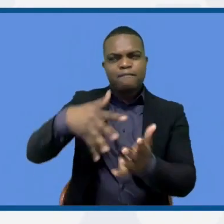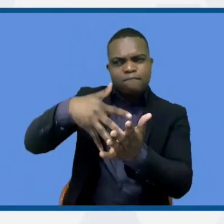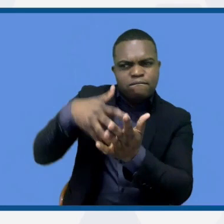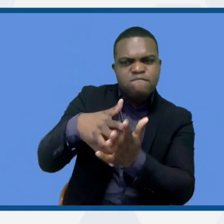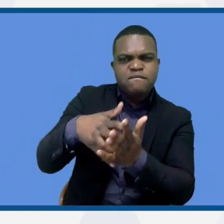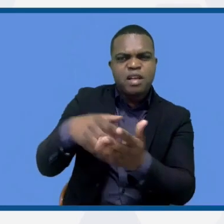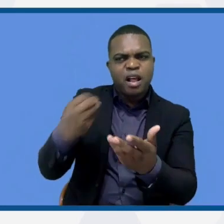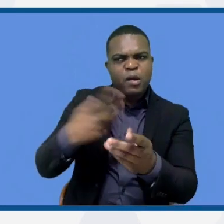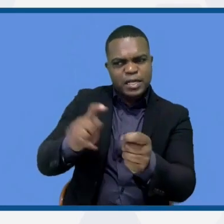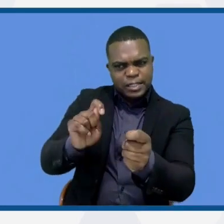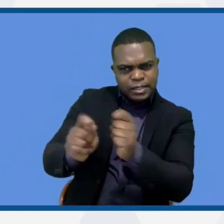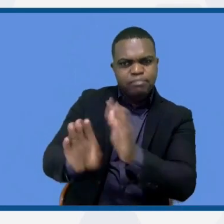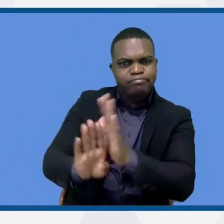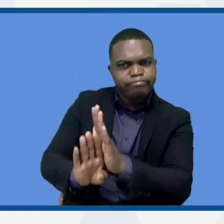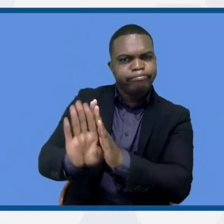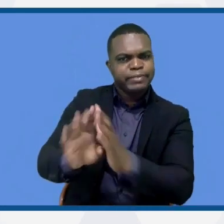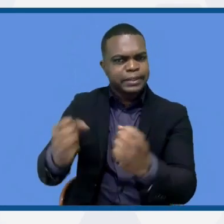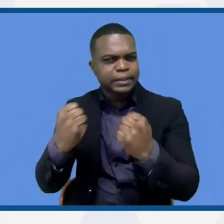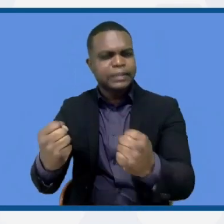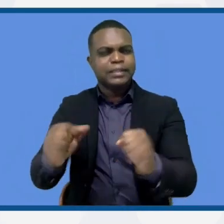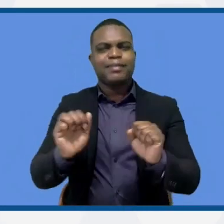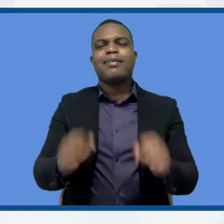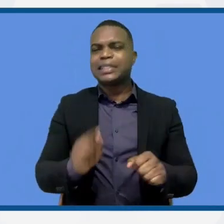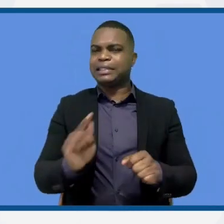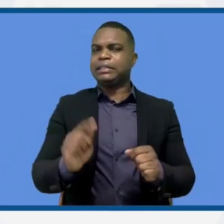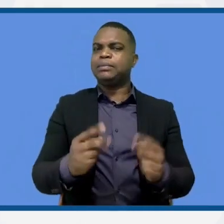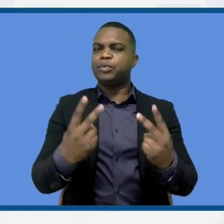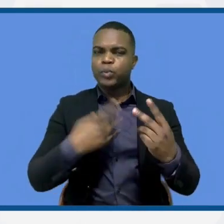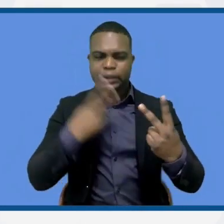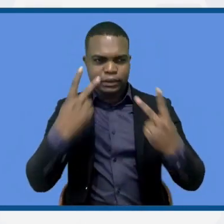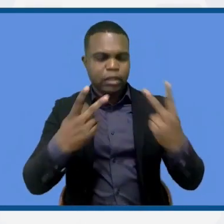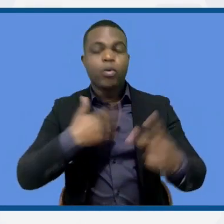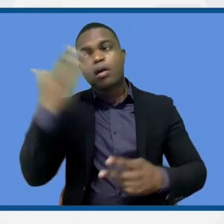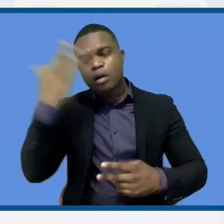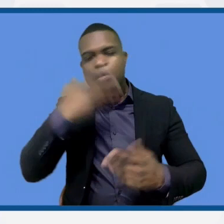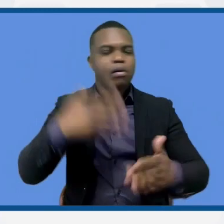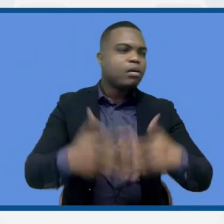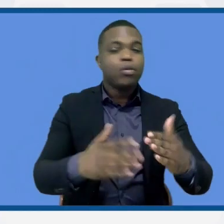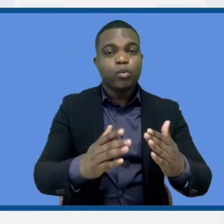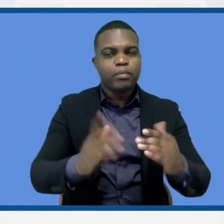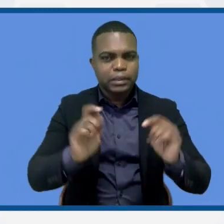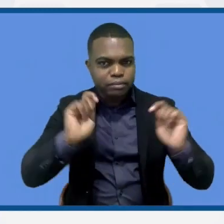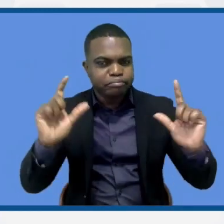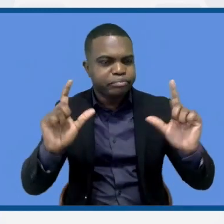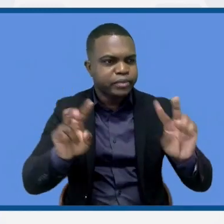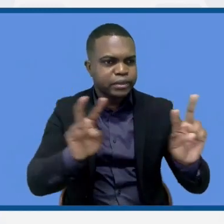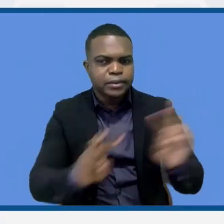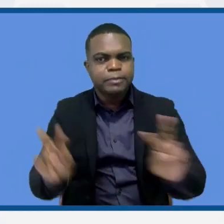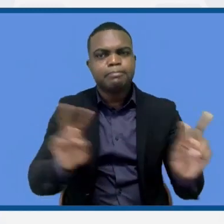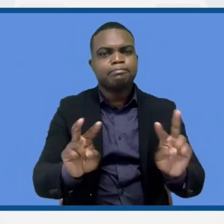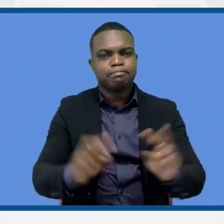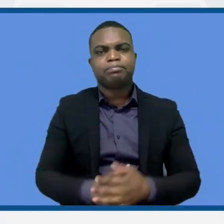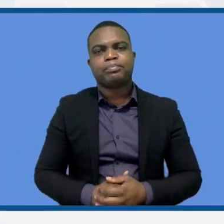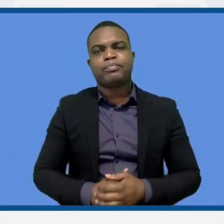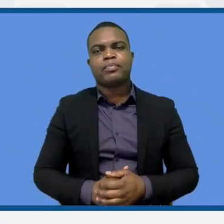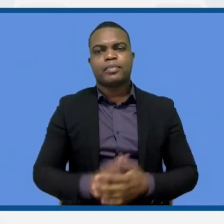understanding of the interdependencies between infrastructure systems by shedding lights on the cascading impact of failures in